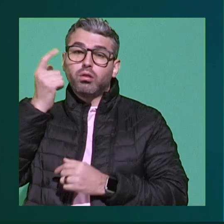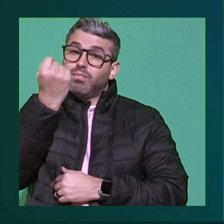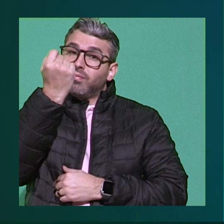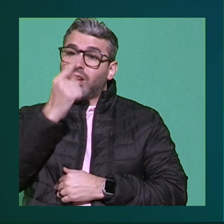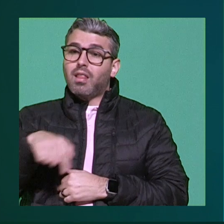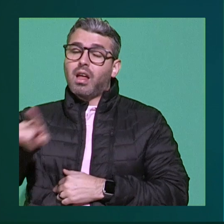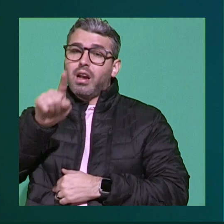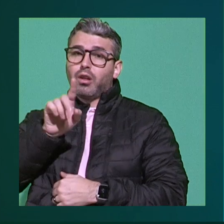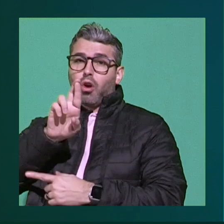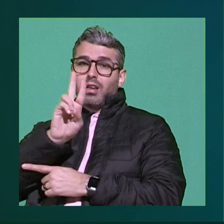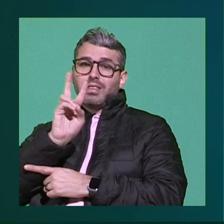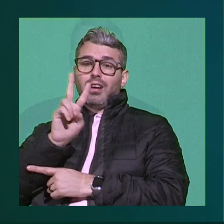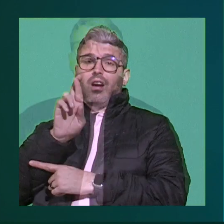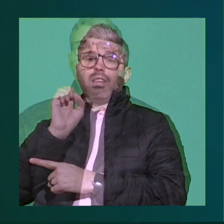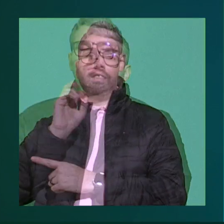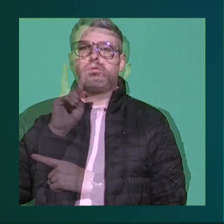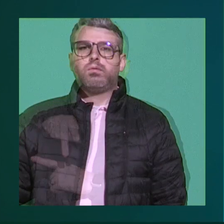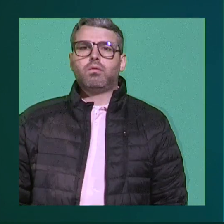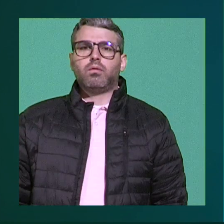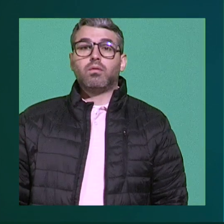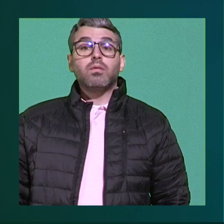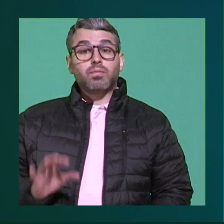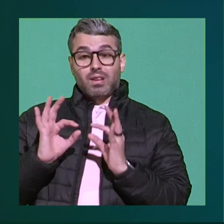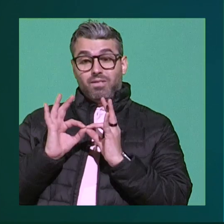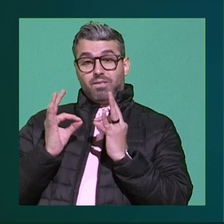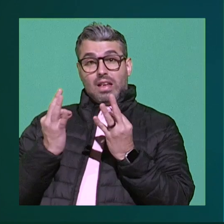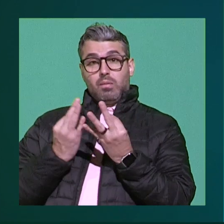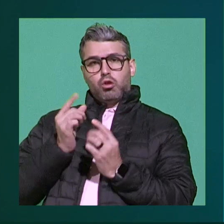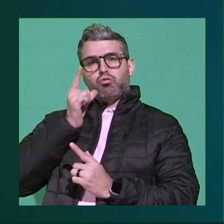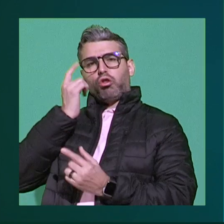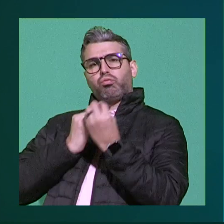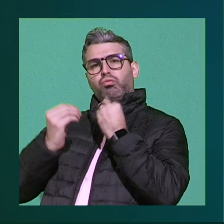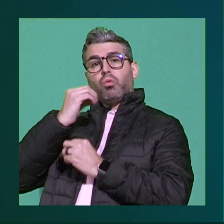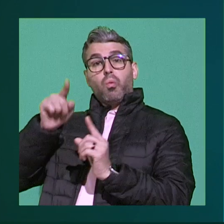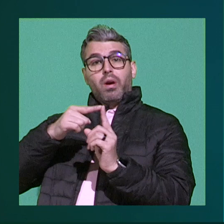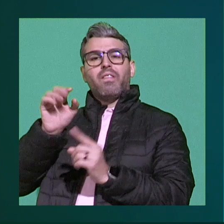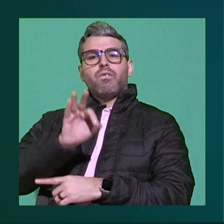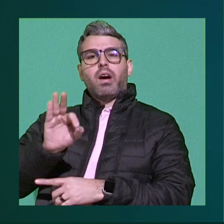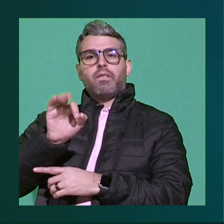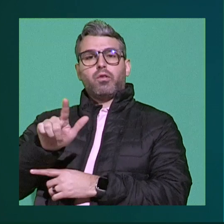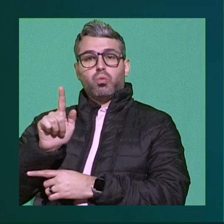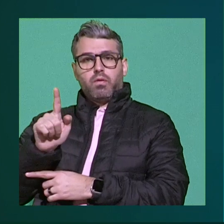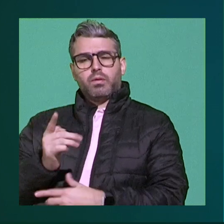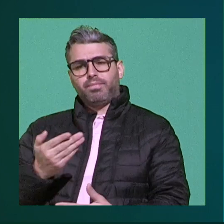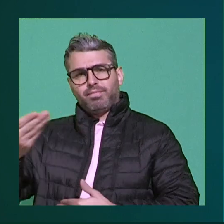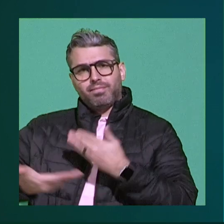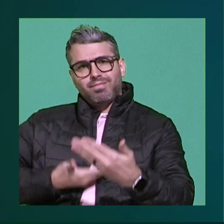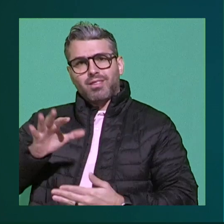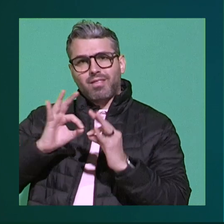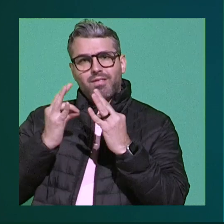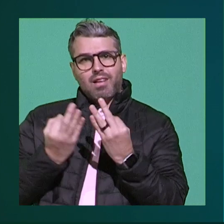MTHS website so they don't have to deal with long lines. Family Lunch Day is Friday, February 21st. Invite your family to come join you during